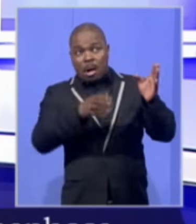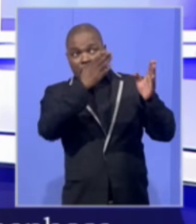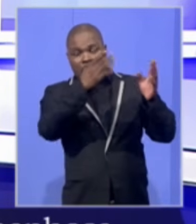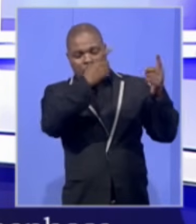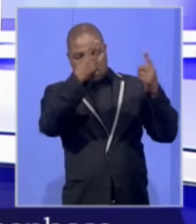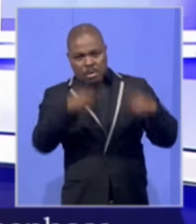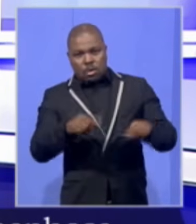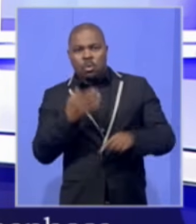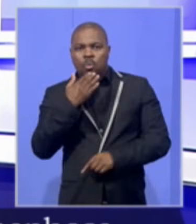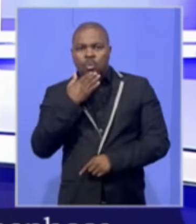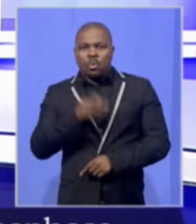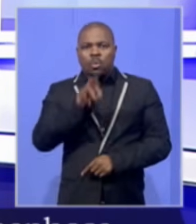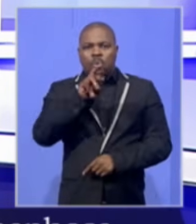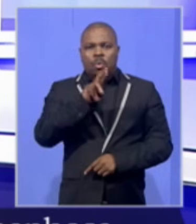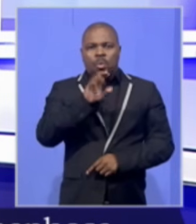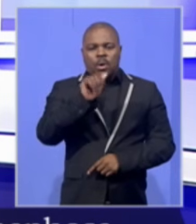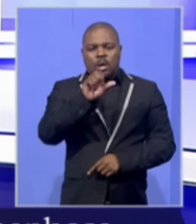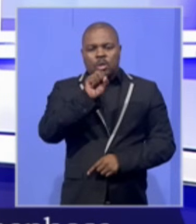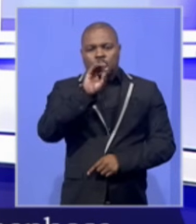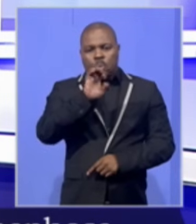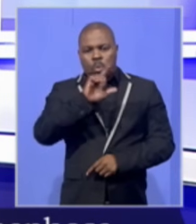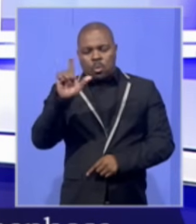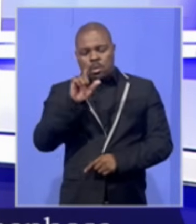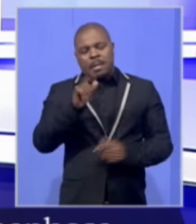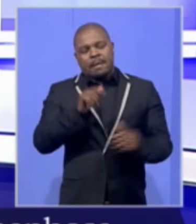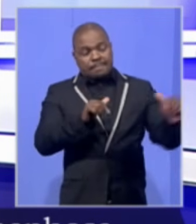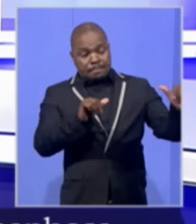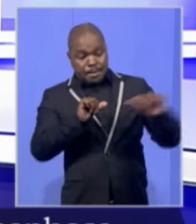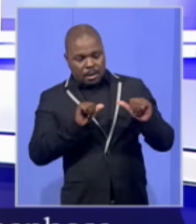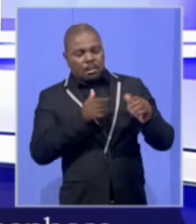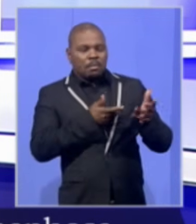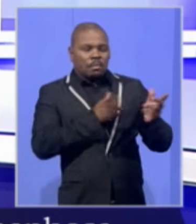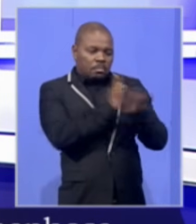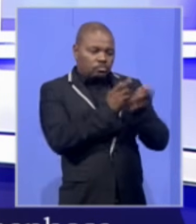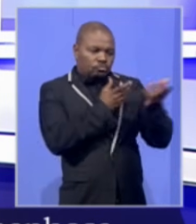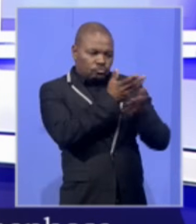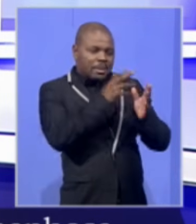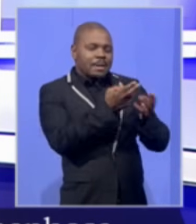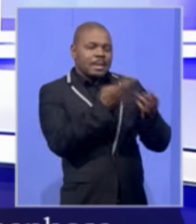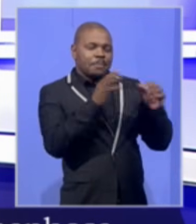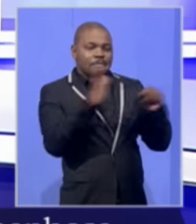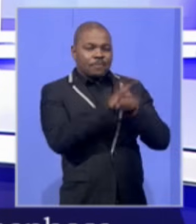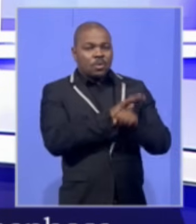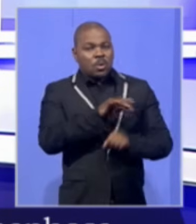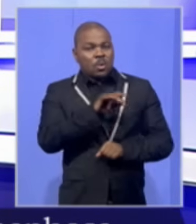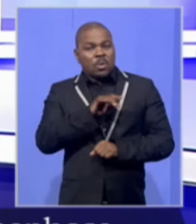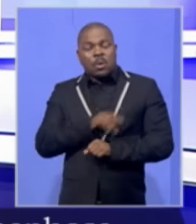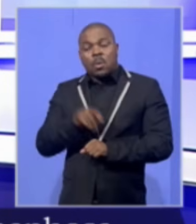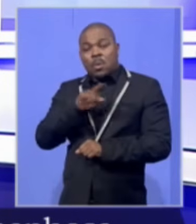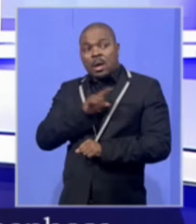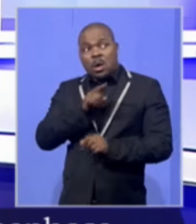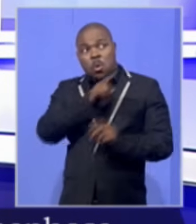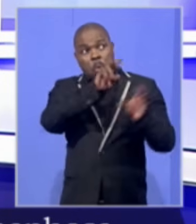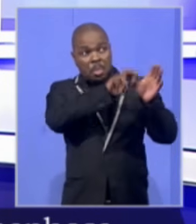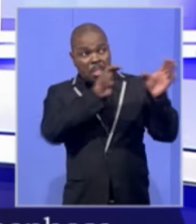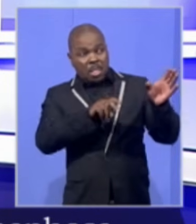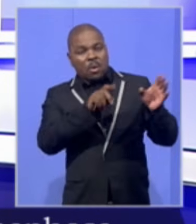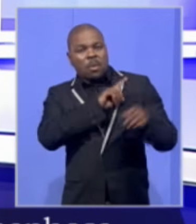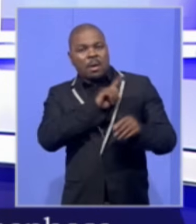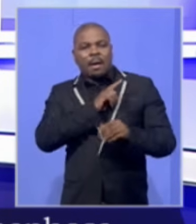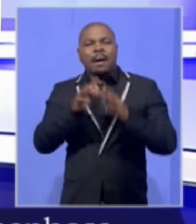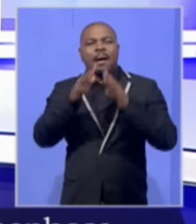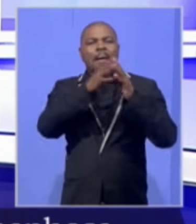Rasool go mo neela pegelo e feletseng. Rasool la itse go boela mono gae ke tona ya merero ya boditšhaba kwa Amerika Marco